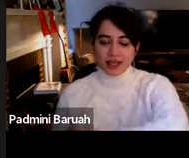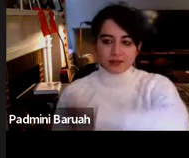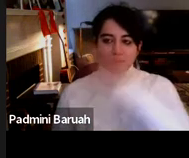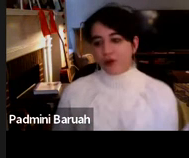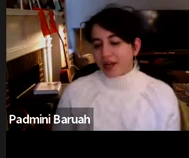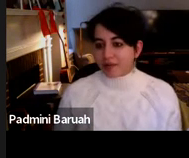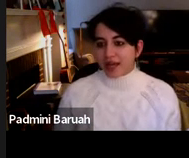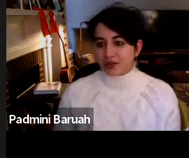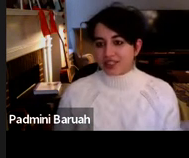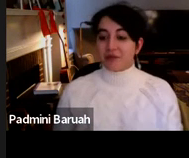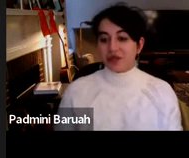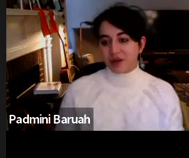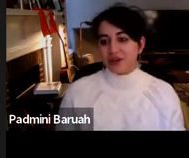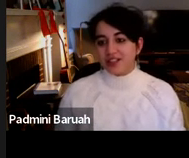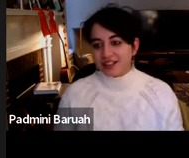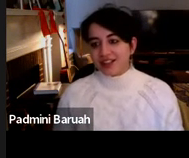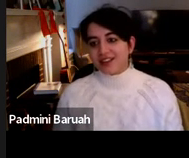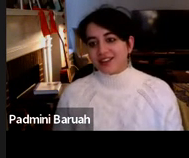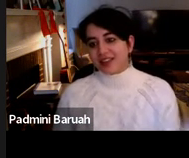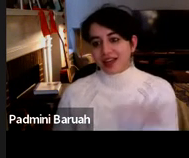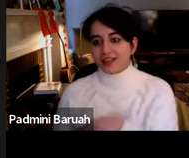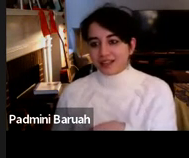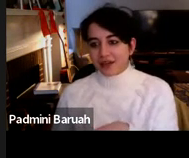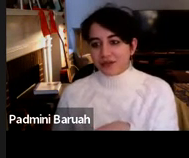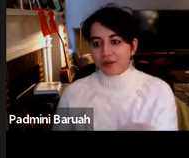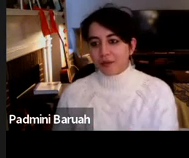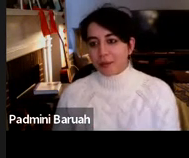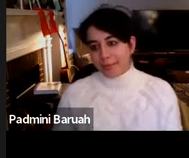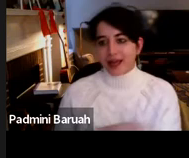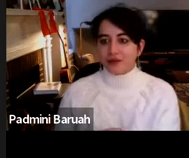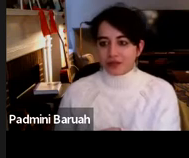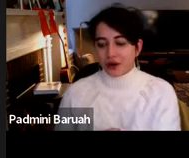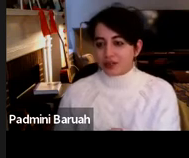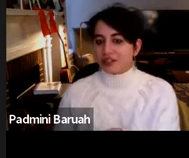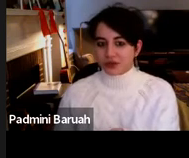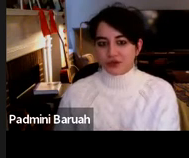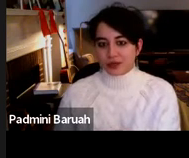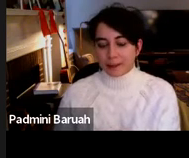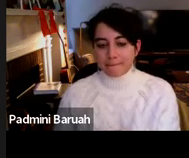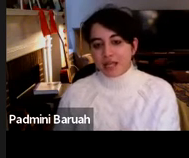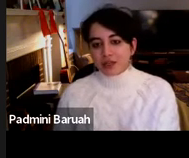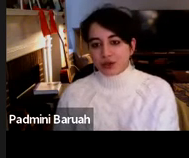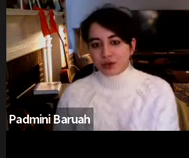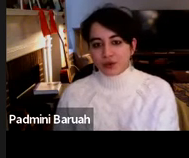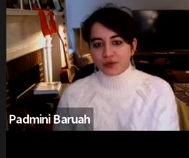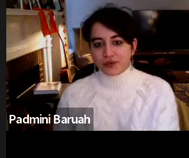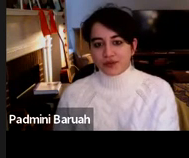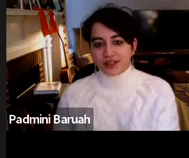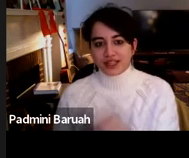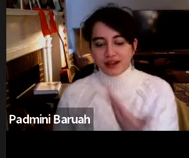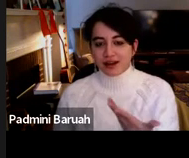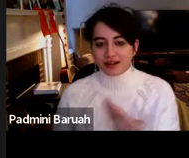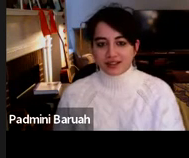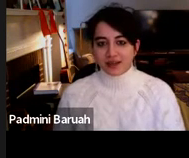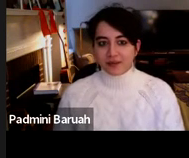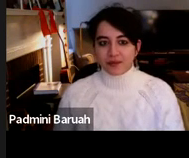the case right back to the same tribunal that gave them an adverse order usually. So